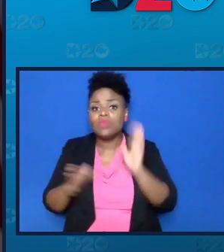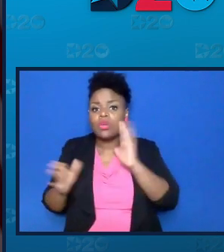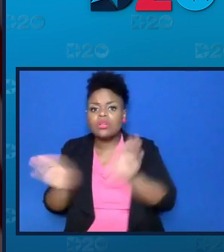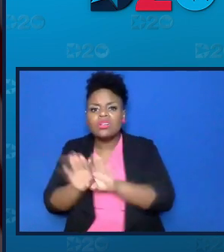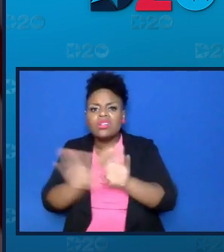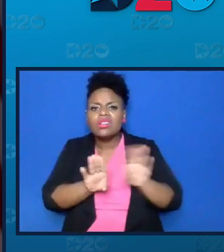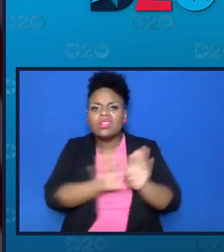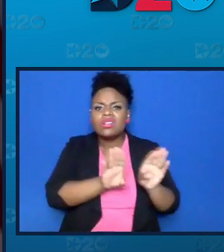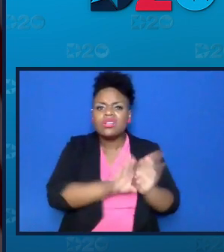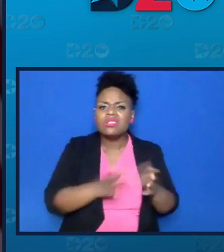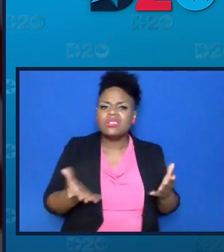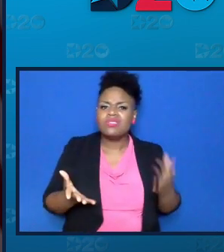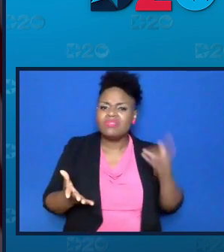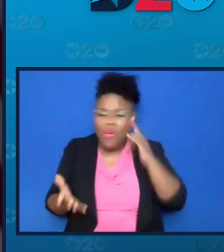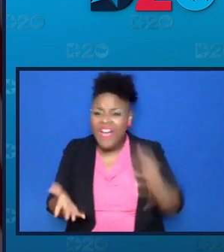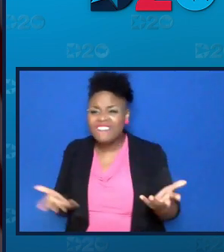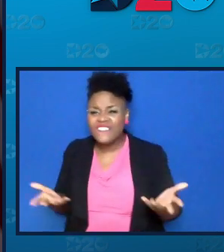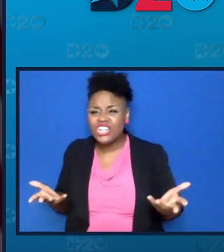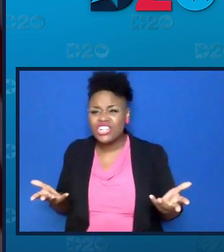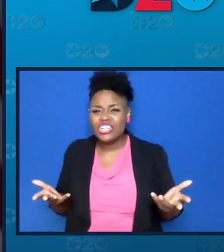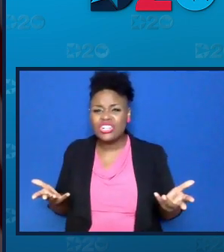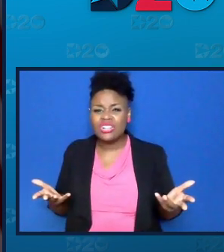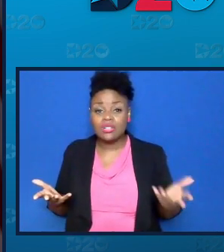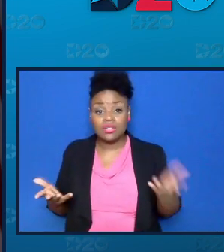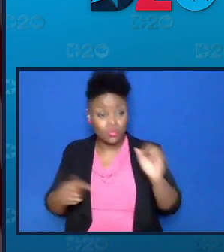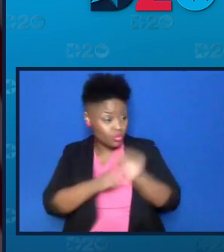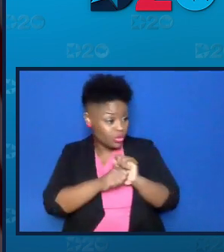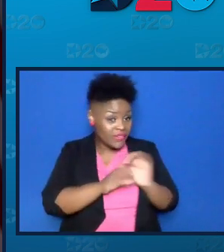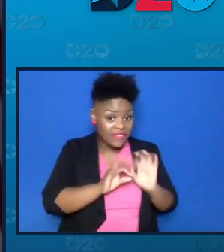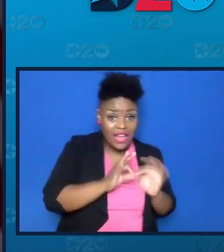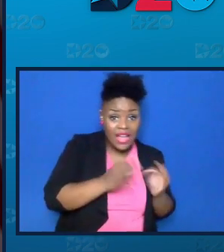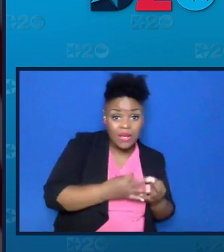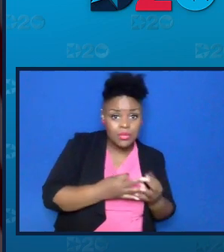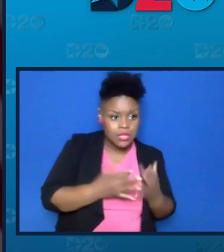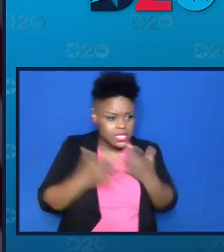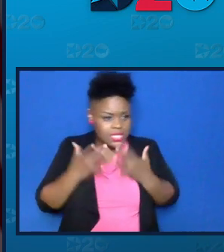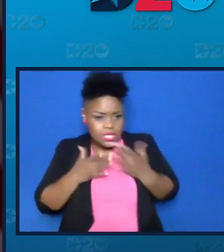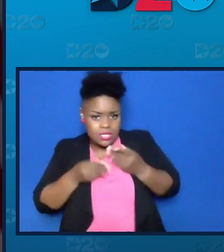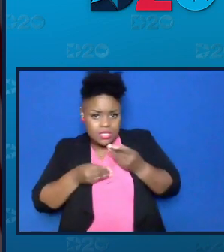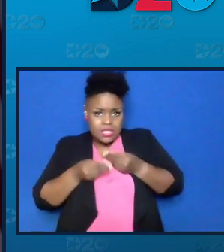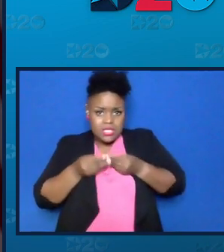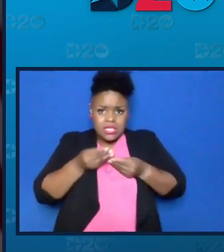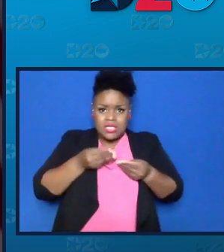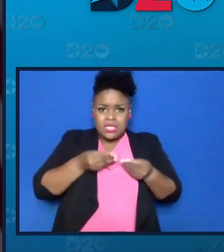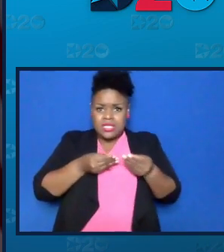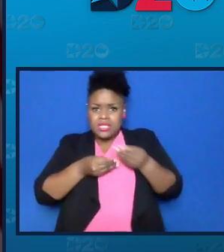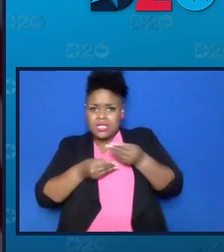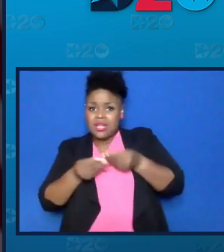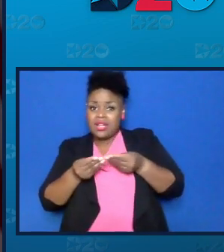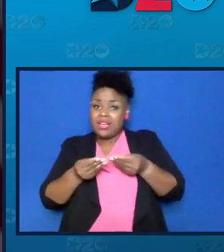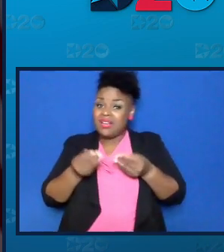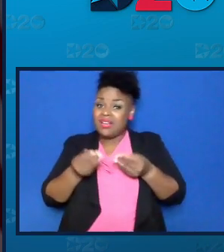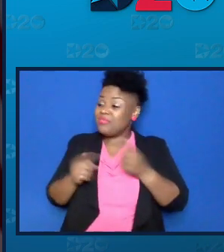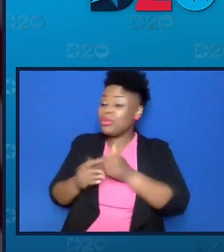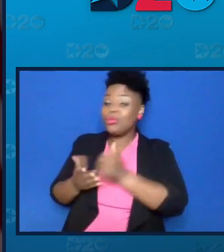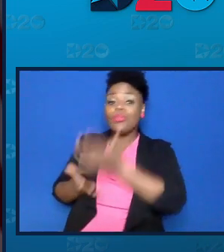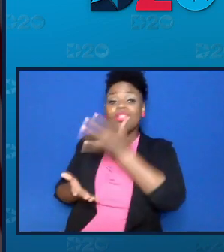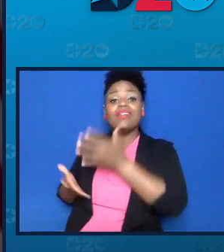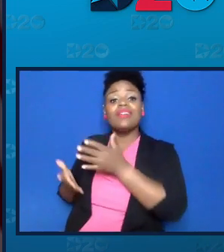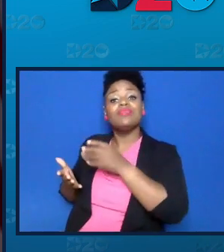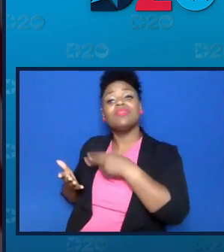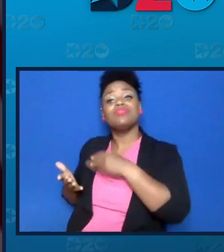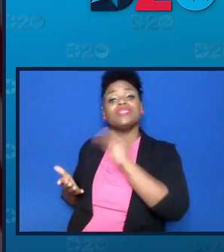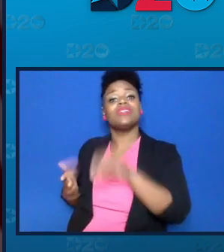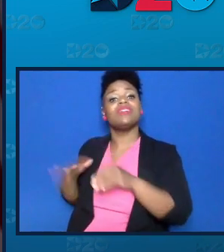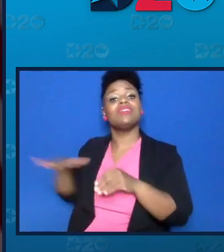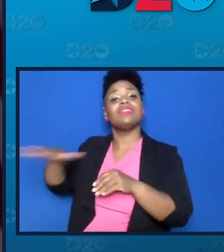good. Working families will struggle to get by. And yet the wealthiest 1% will get tens of